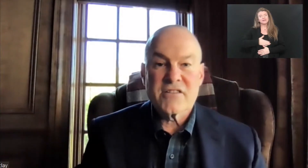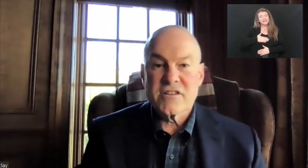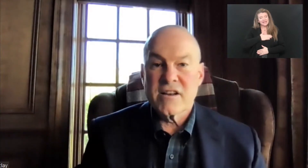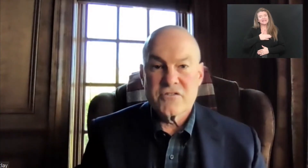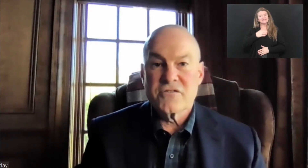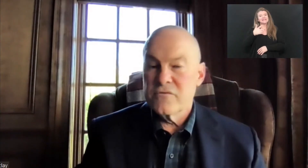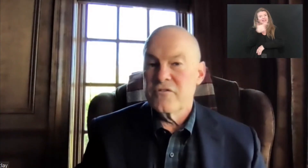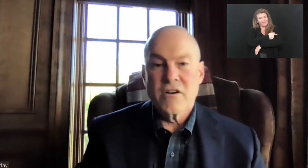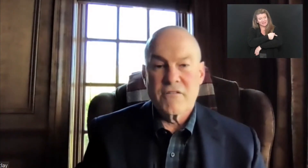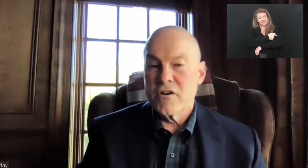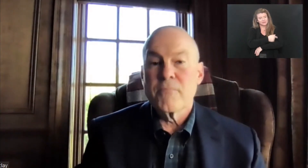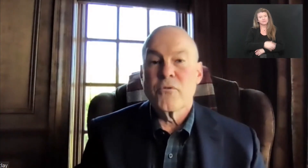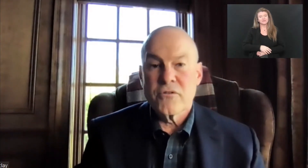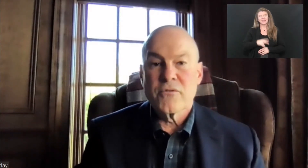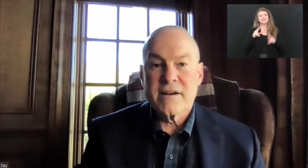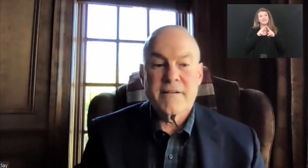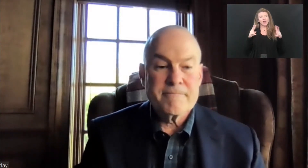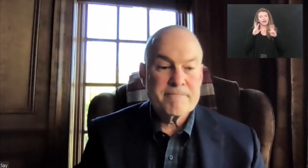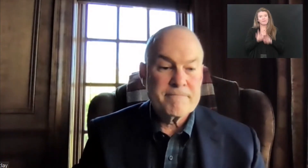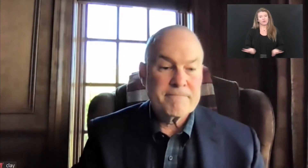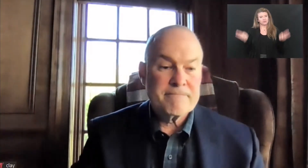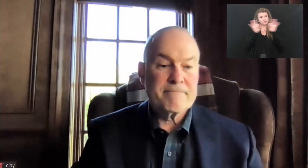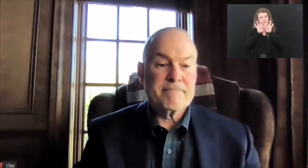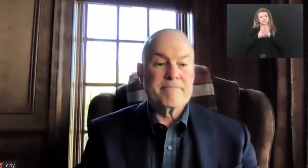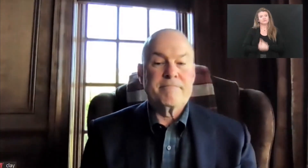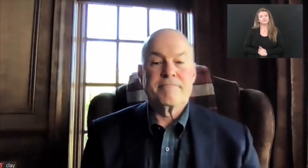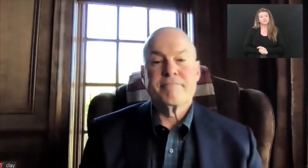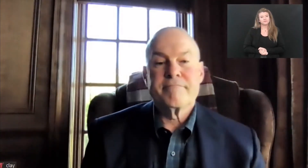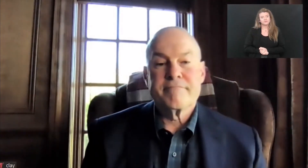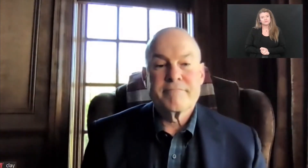get vaccinated. It's very, very important right now.